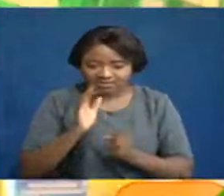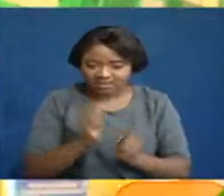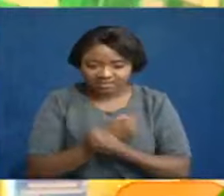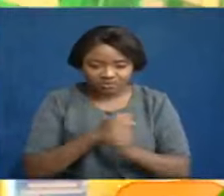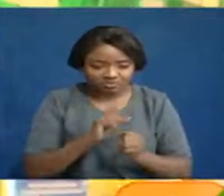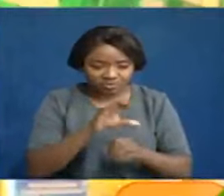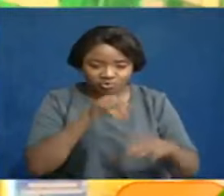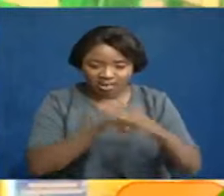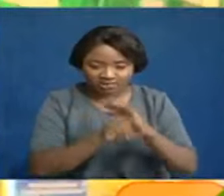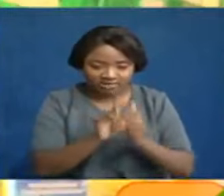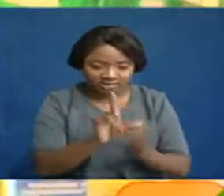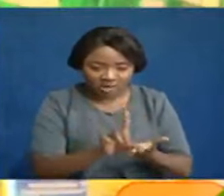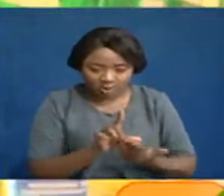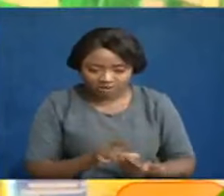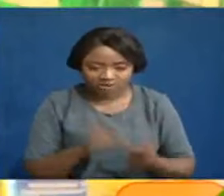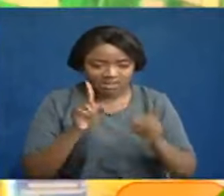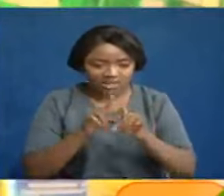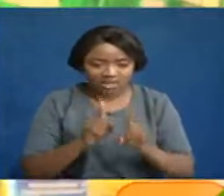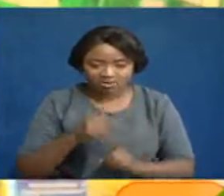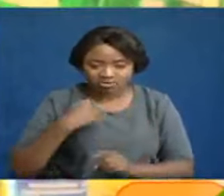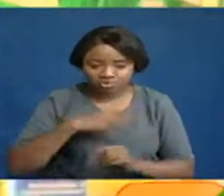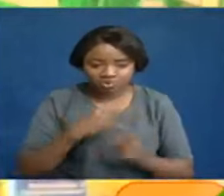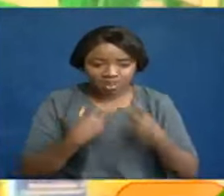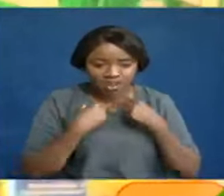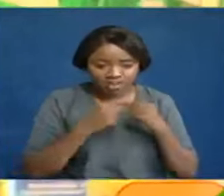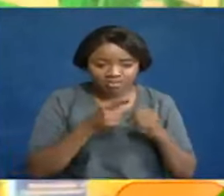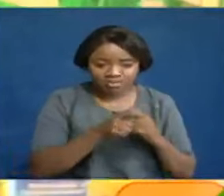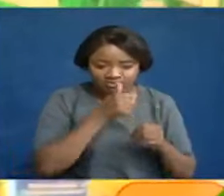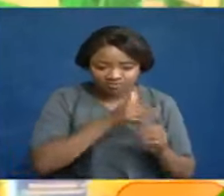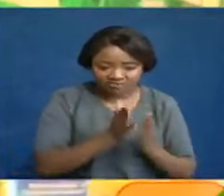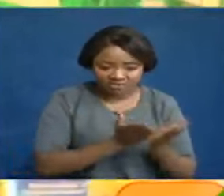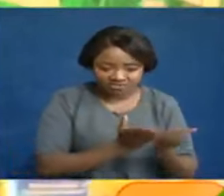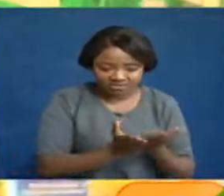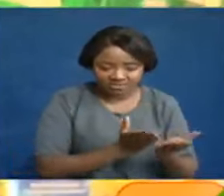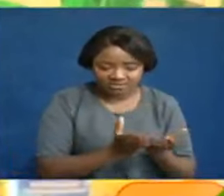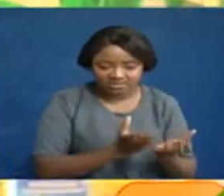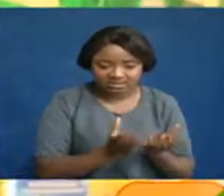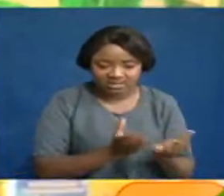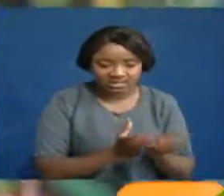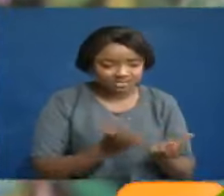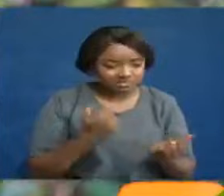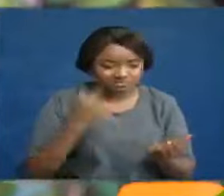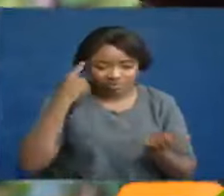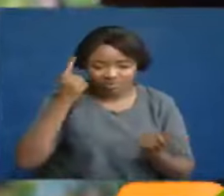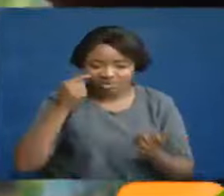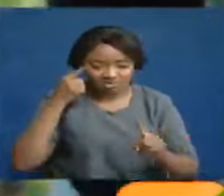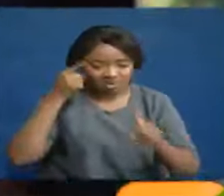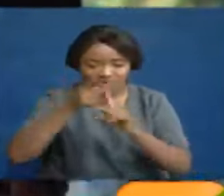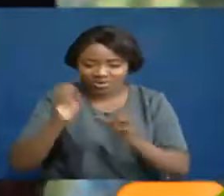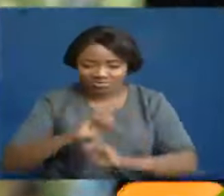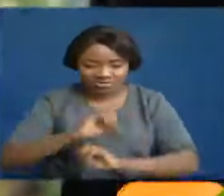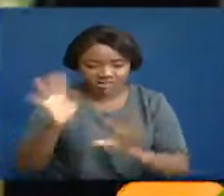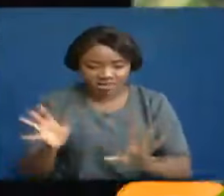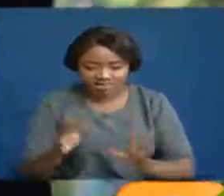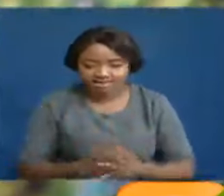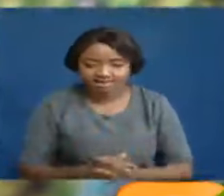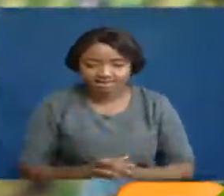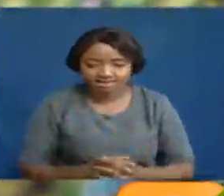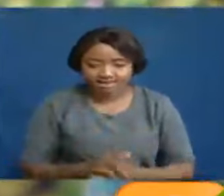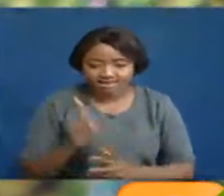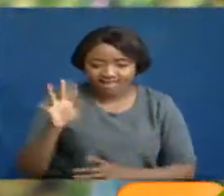will crowd out private businesses. So the choice for me is very clear. Mwenda was speaking at the FSD